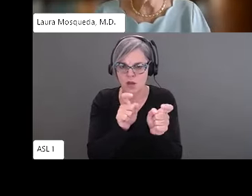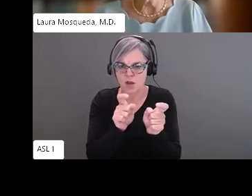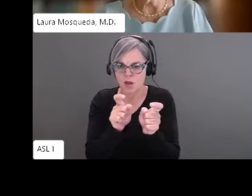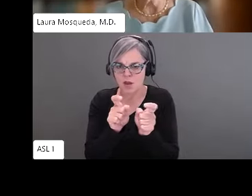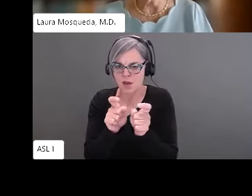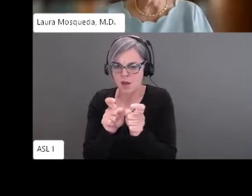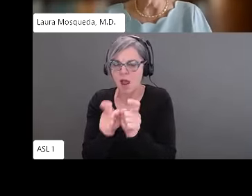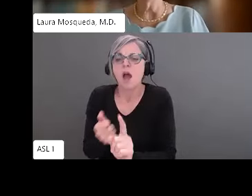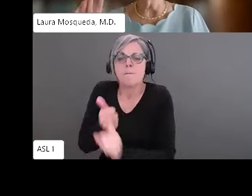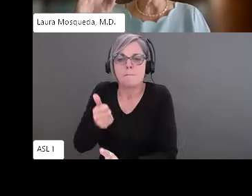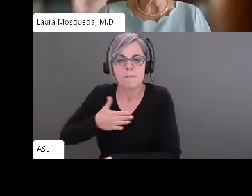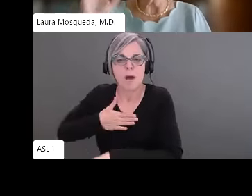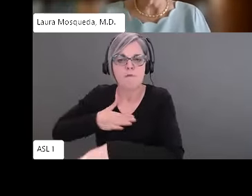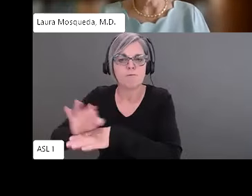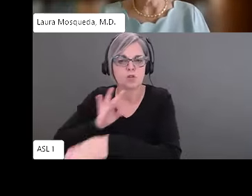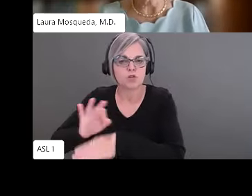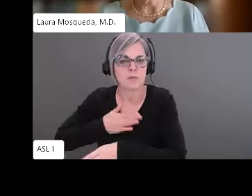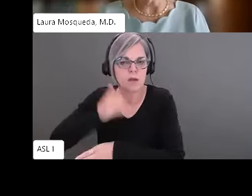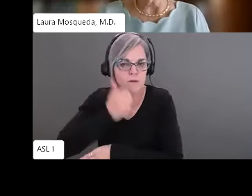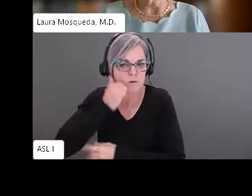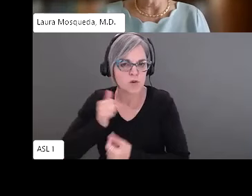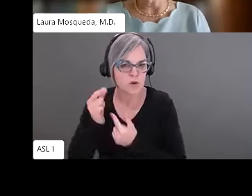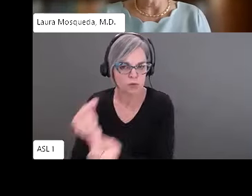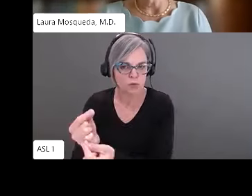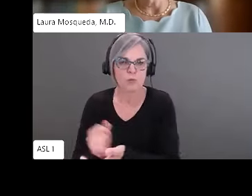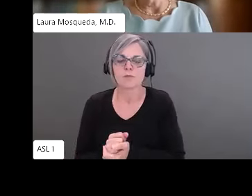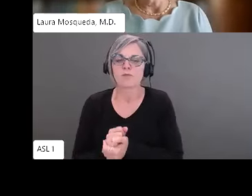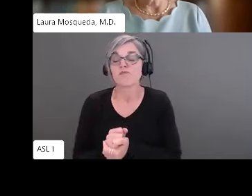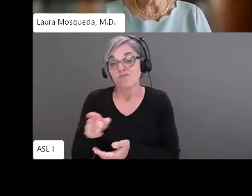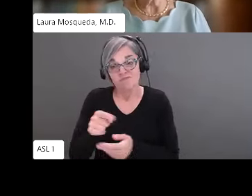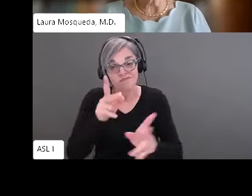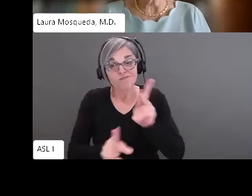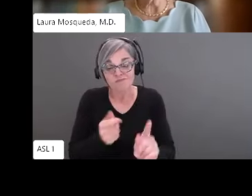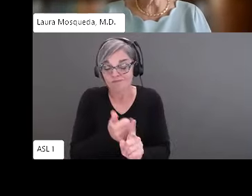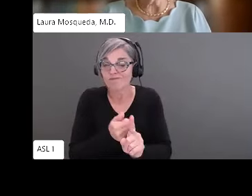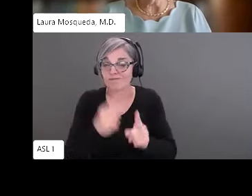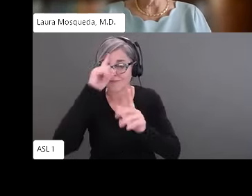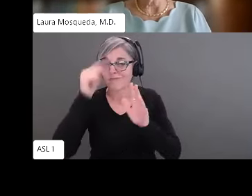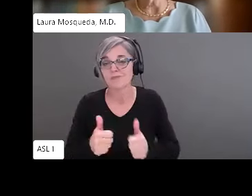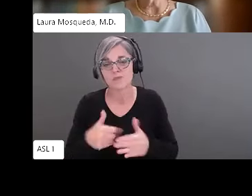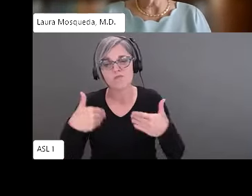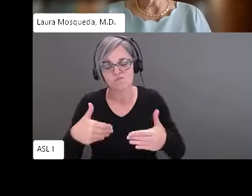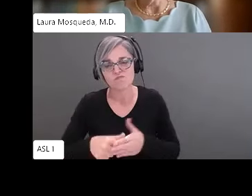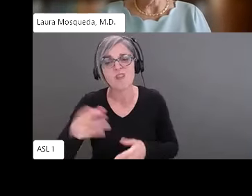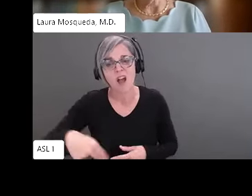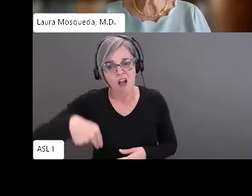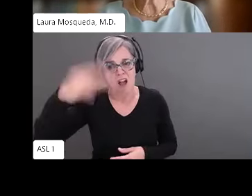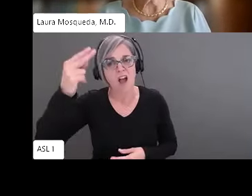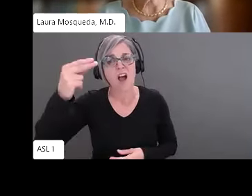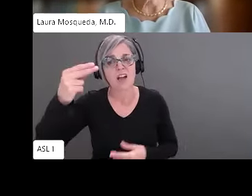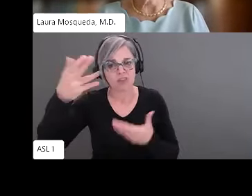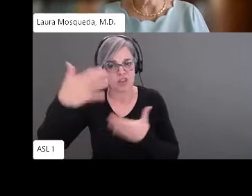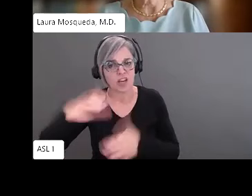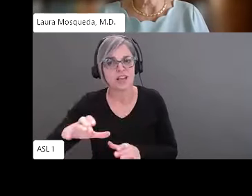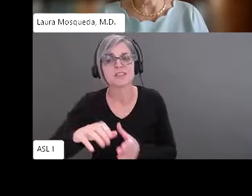People who live with dementia are at much higher risk of being abused. It's estimated that 1 in 3, maybe as